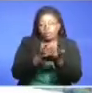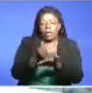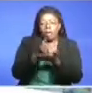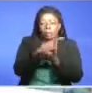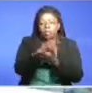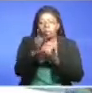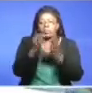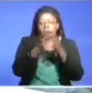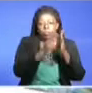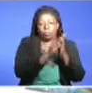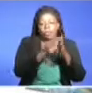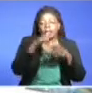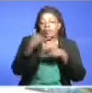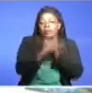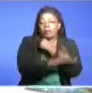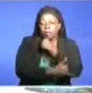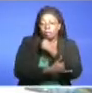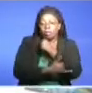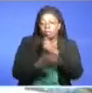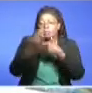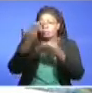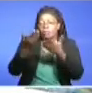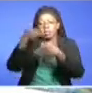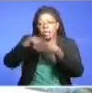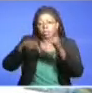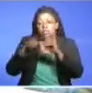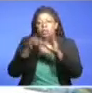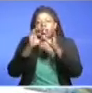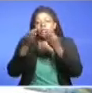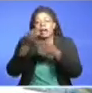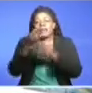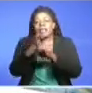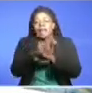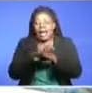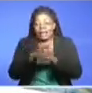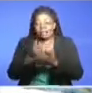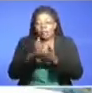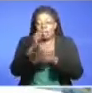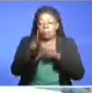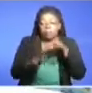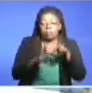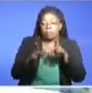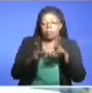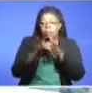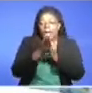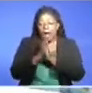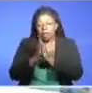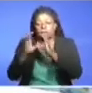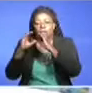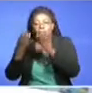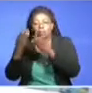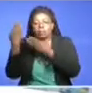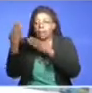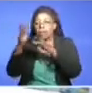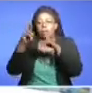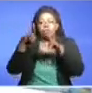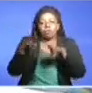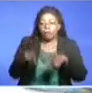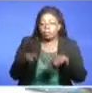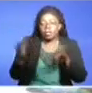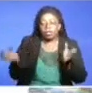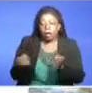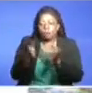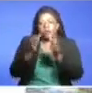the country. We hope to even go into the family islands and just help people. And we're encouraging corporate Bahamas, we're encouraging residents, we're